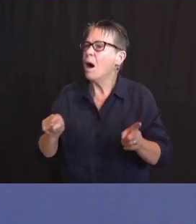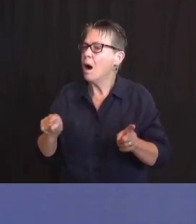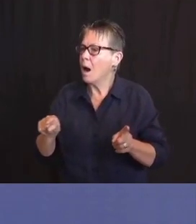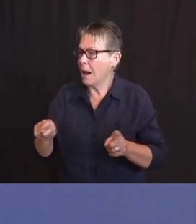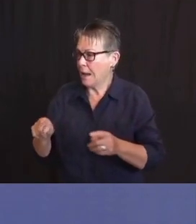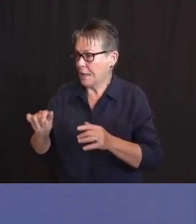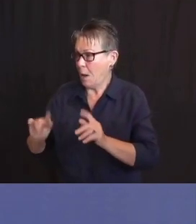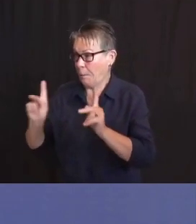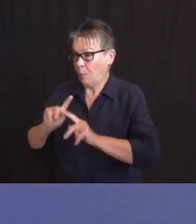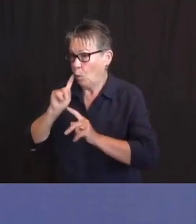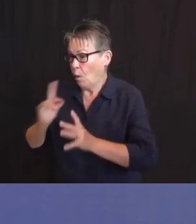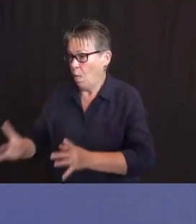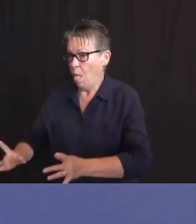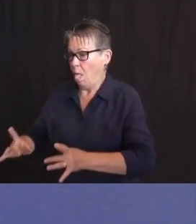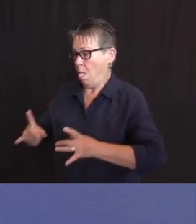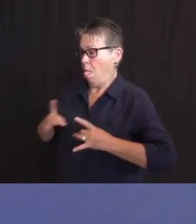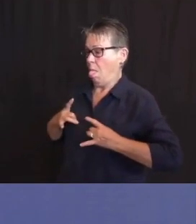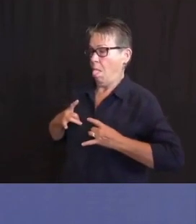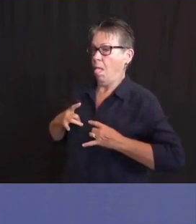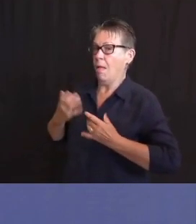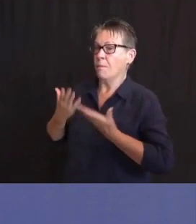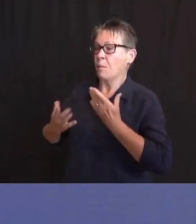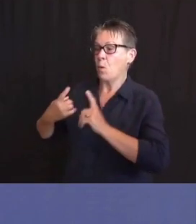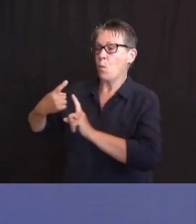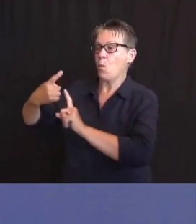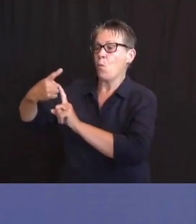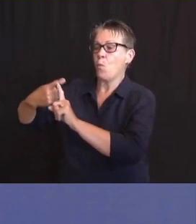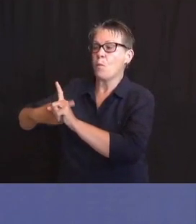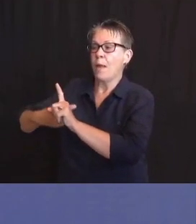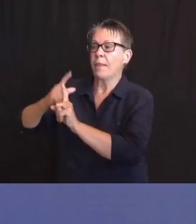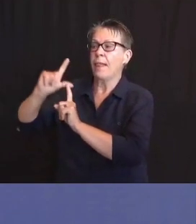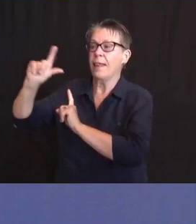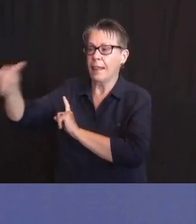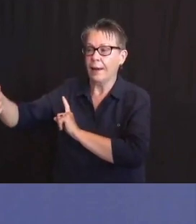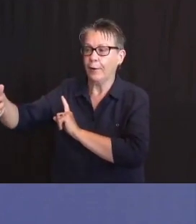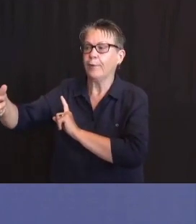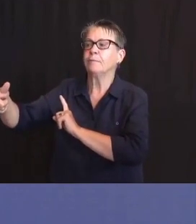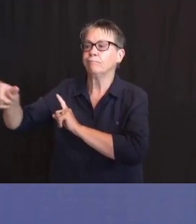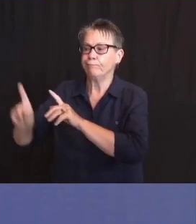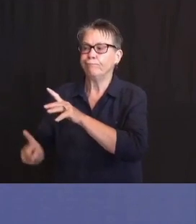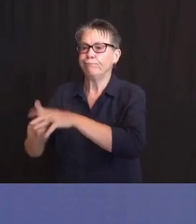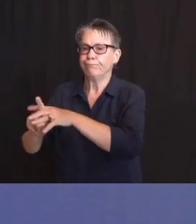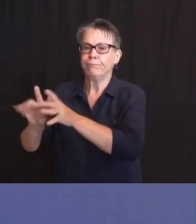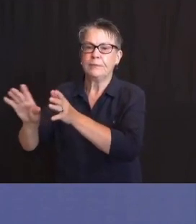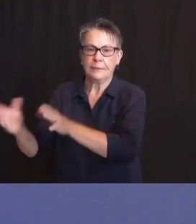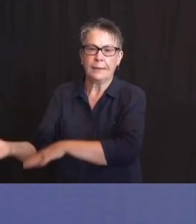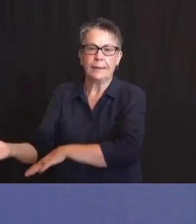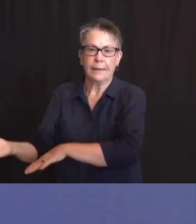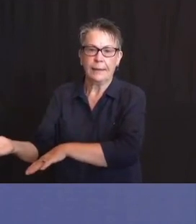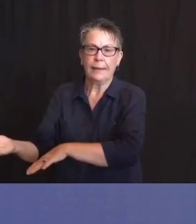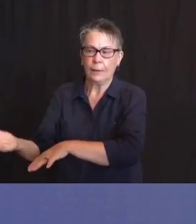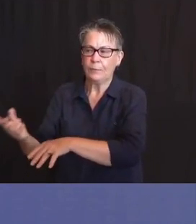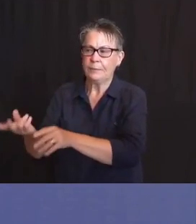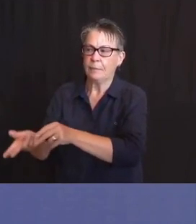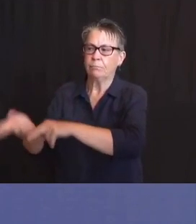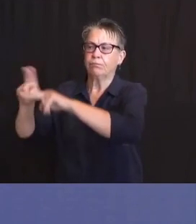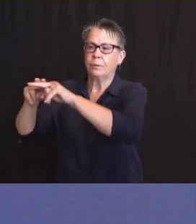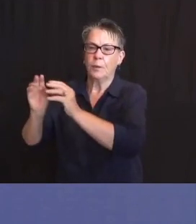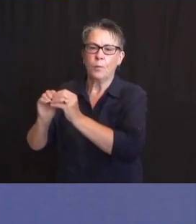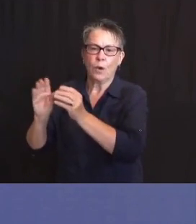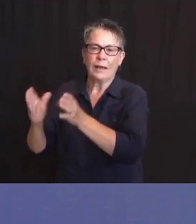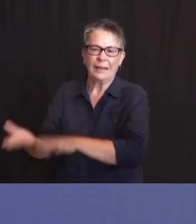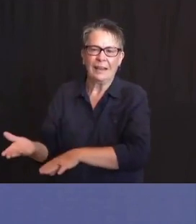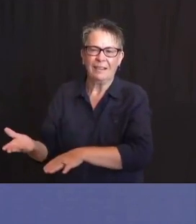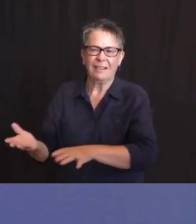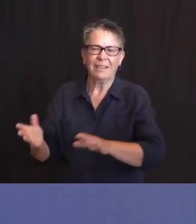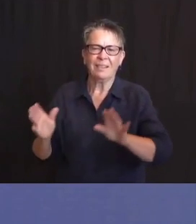ago. But folks, keep doing a great job. Please, please, please cut out the indoor gatherings where people